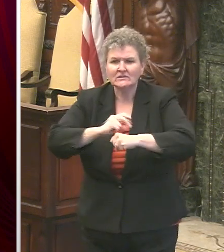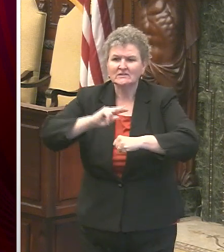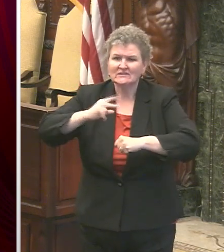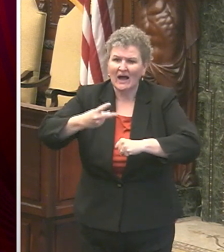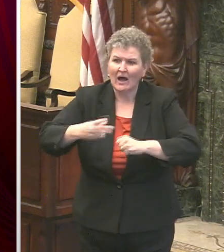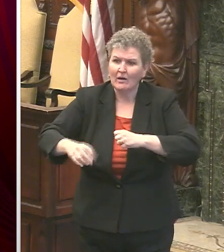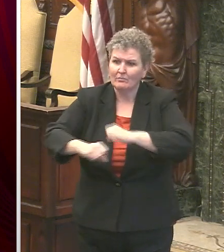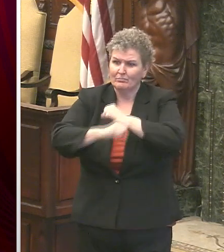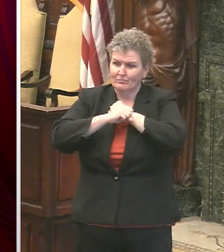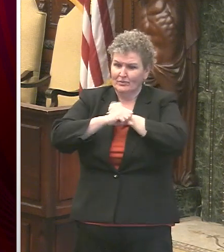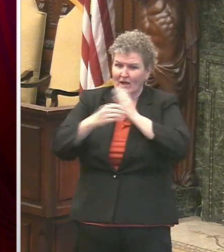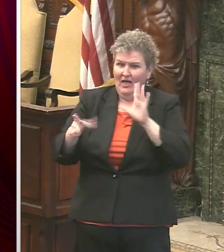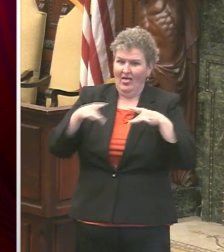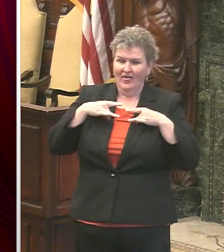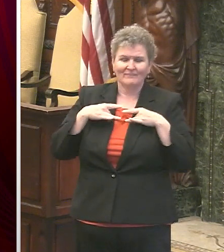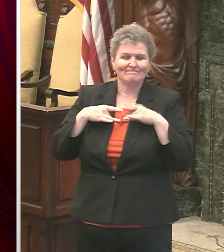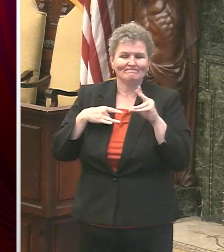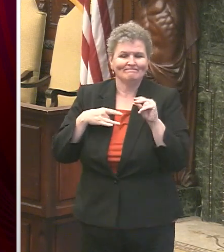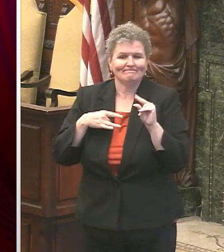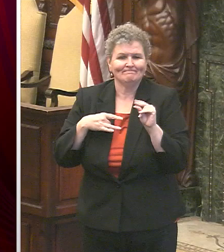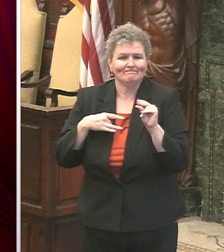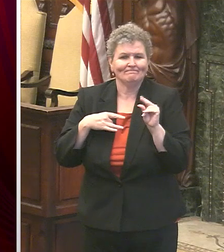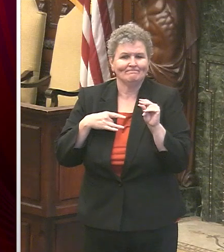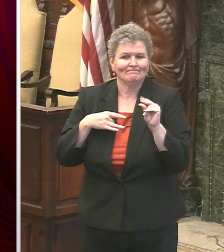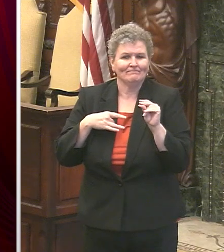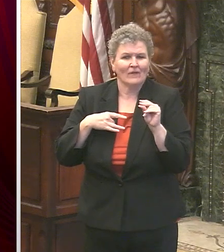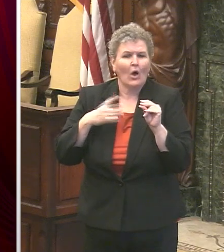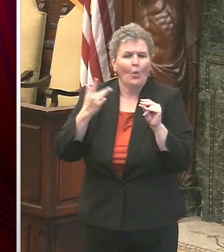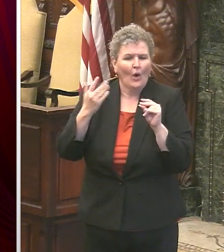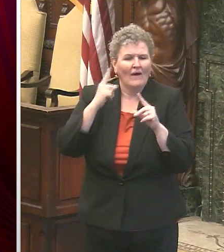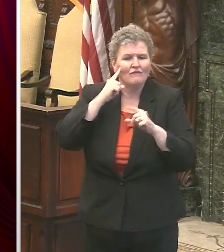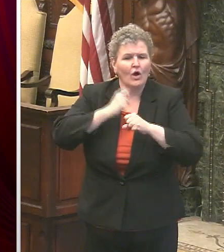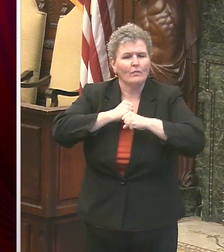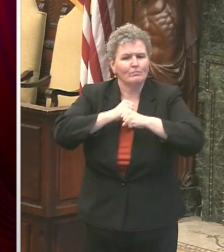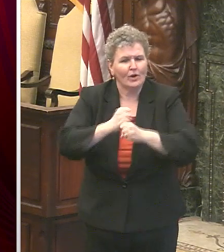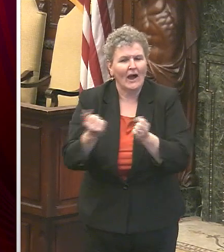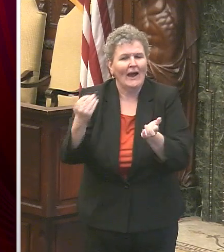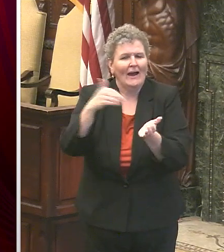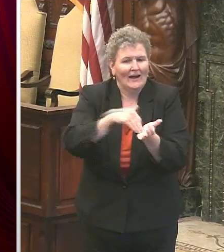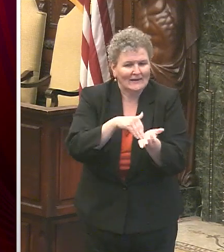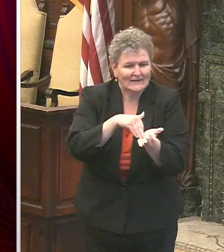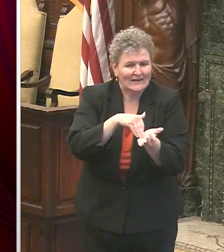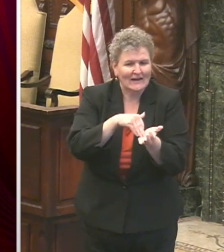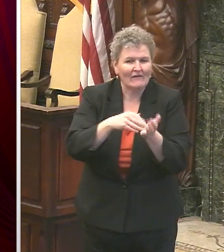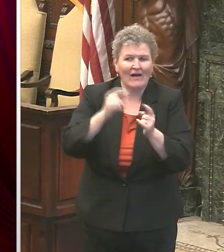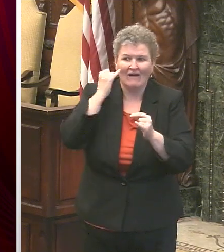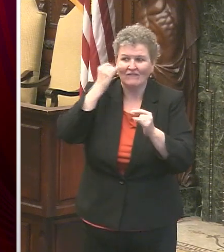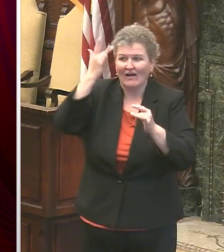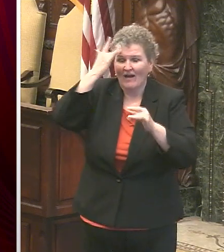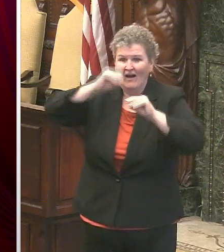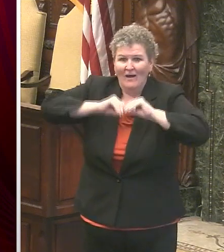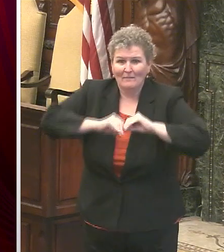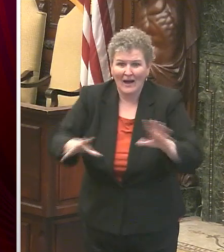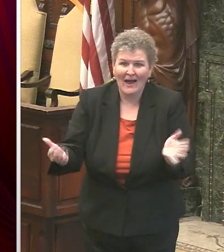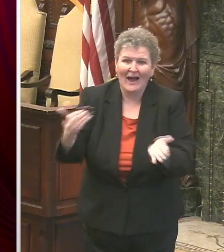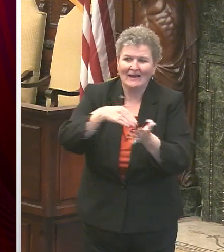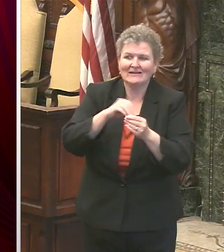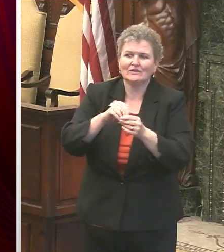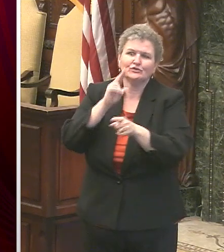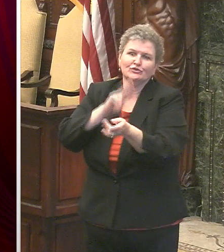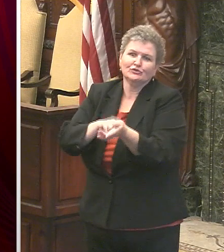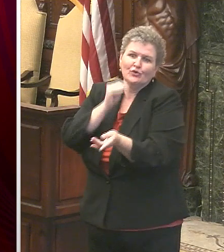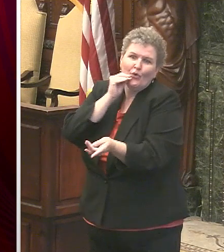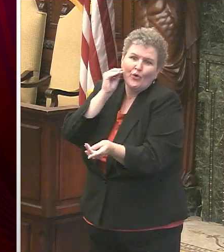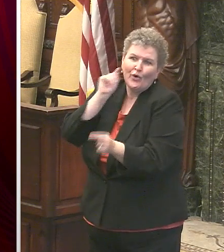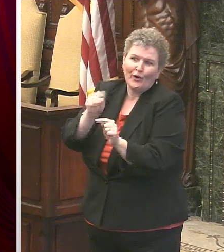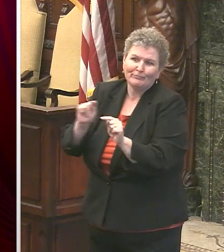course, we need to protect others if we do have a second wave and if we start to see more virus spread in nursing homes. So we're working now with the